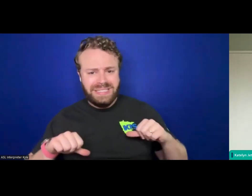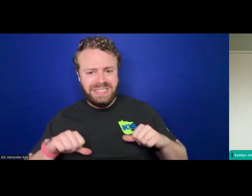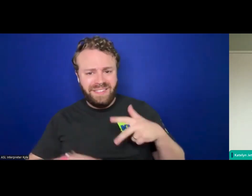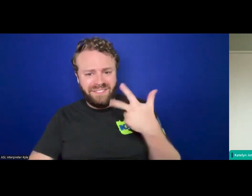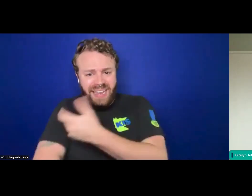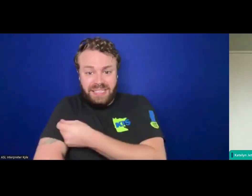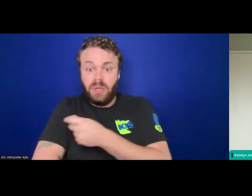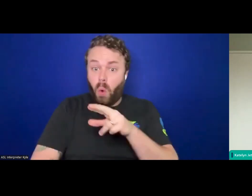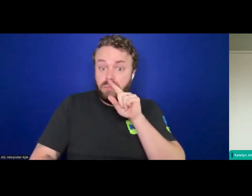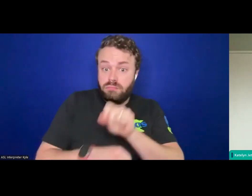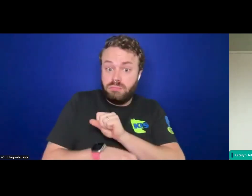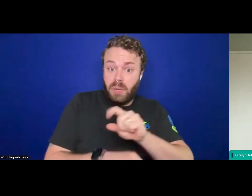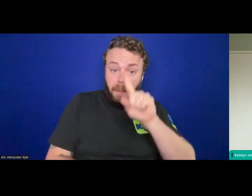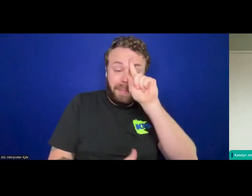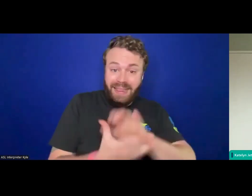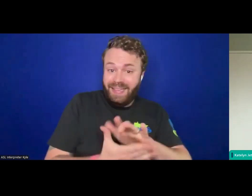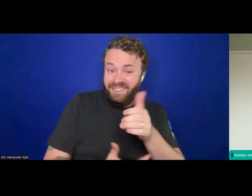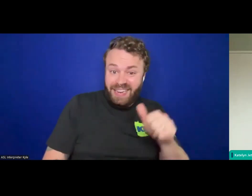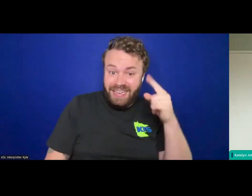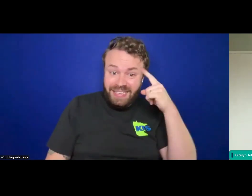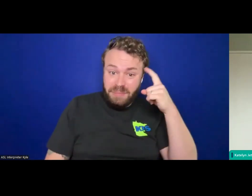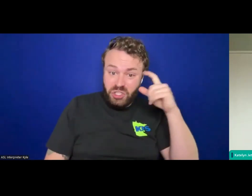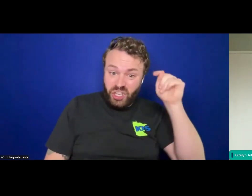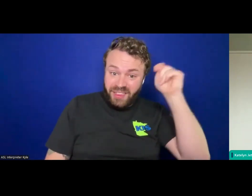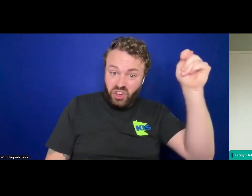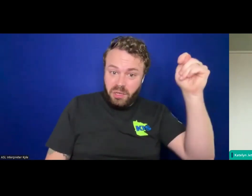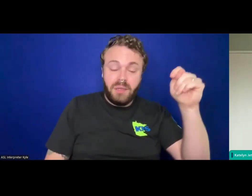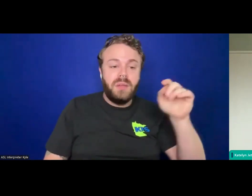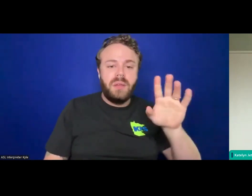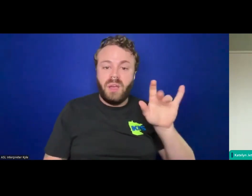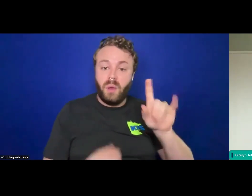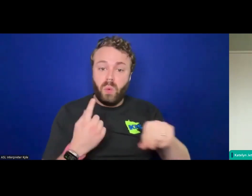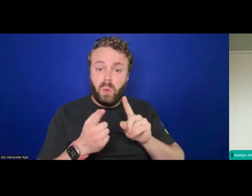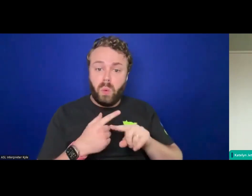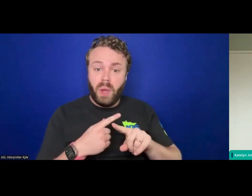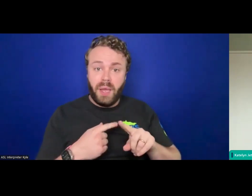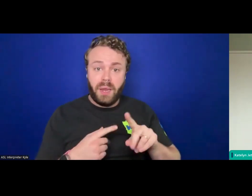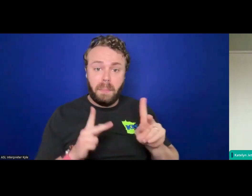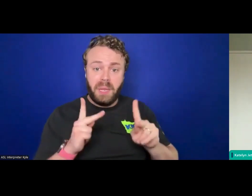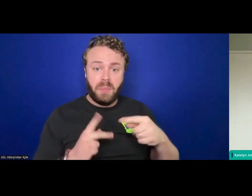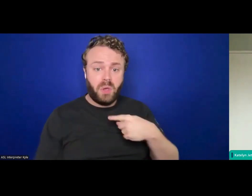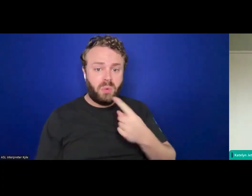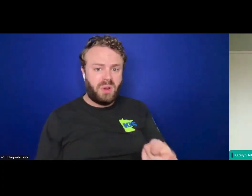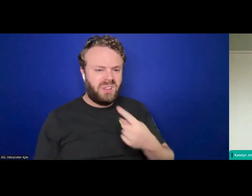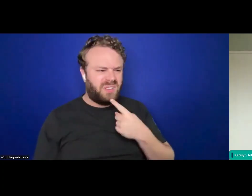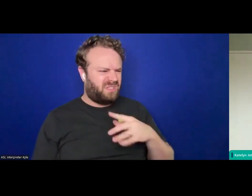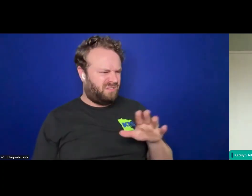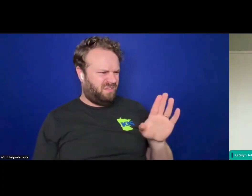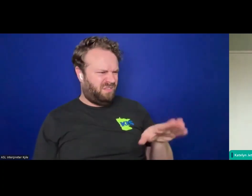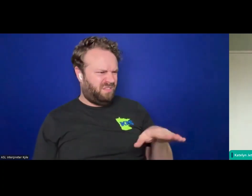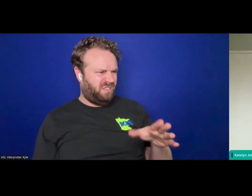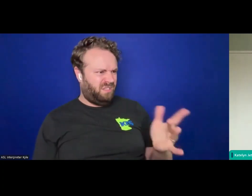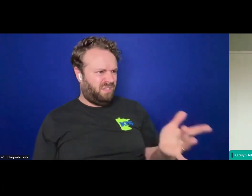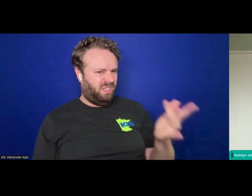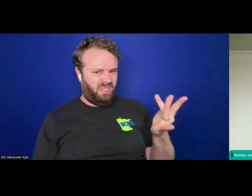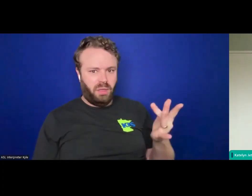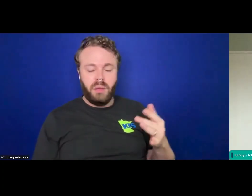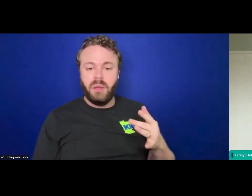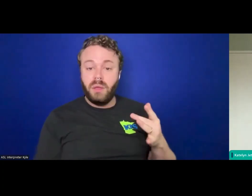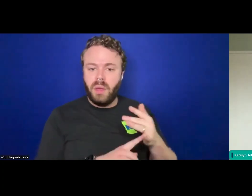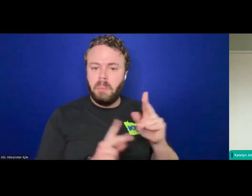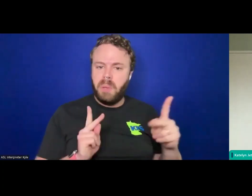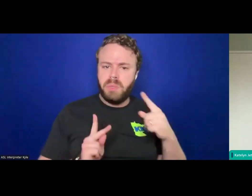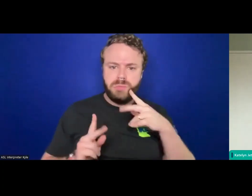we respond without empathy or in a very disconnected way with some of the actual words we use, people will double